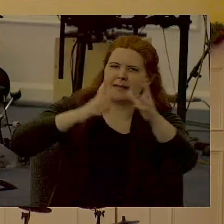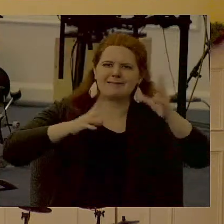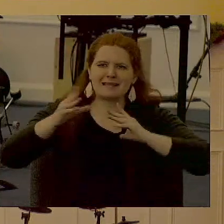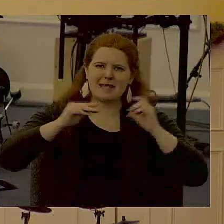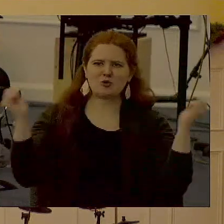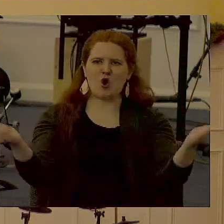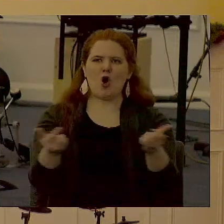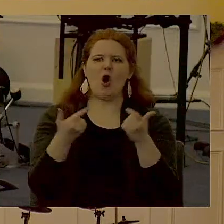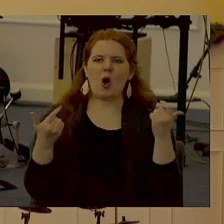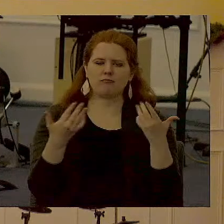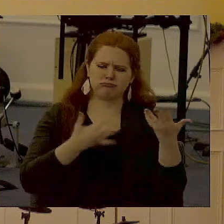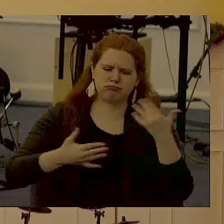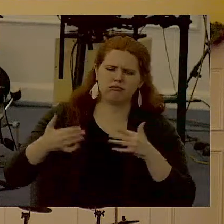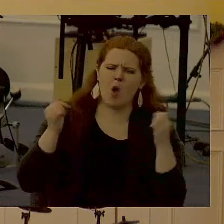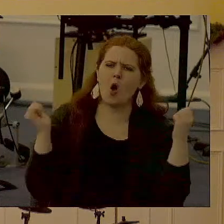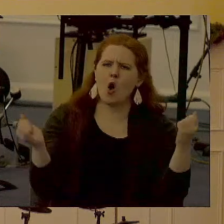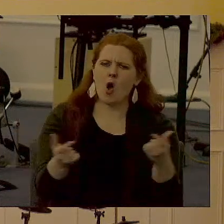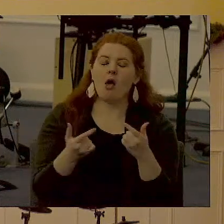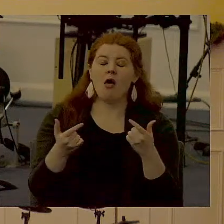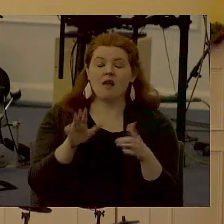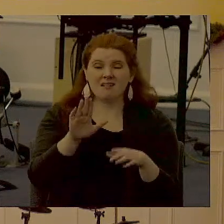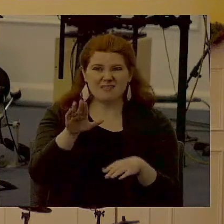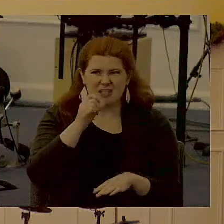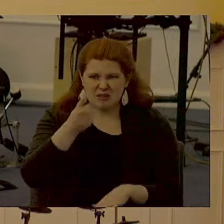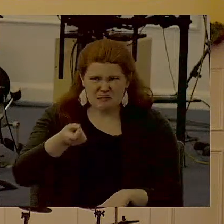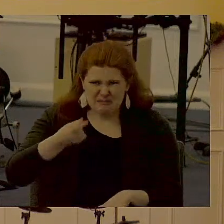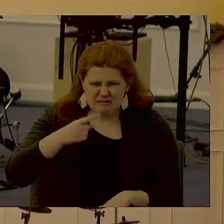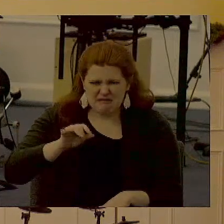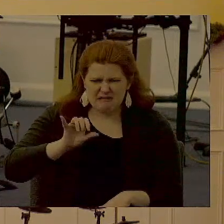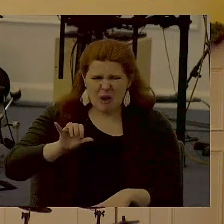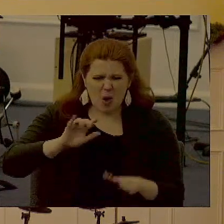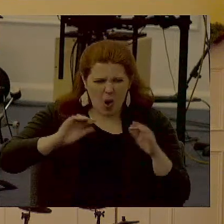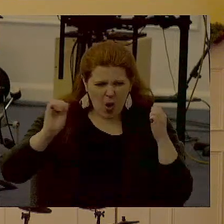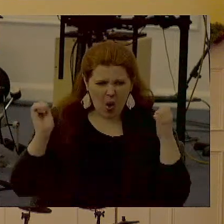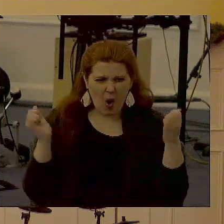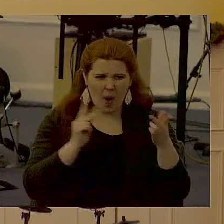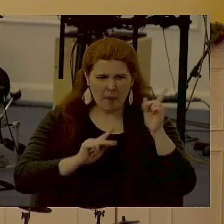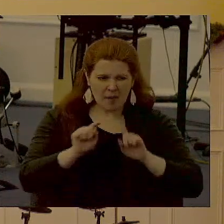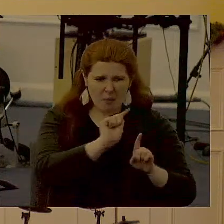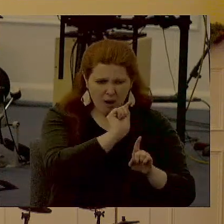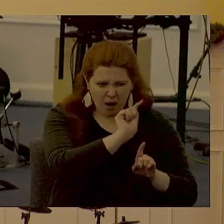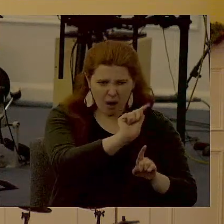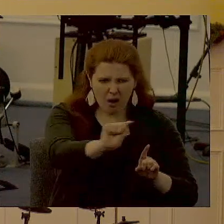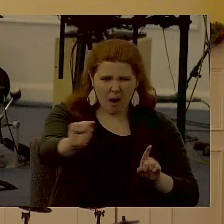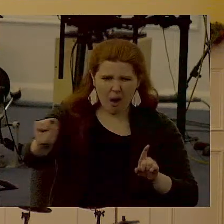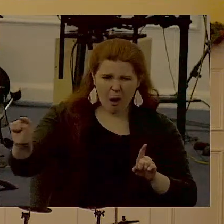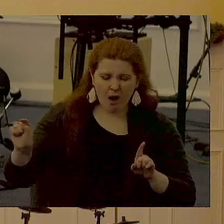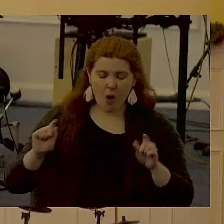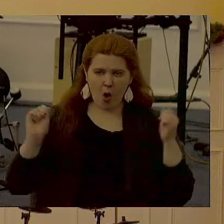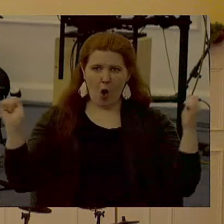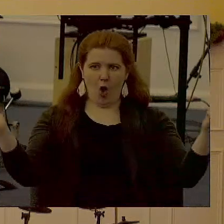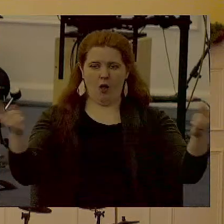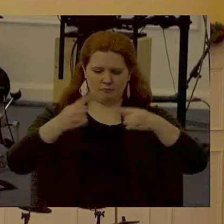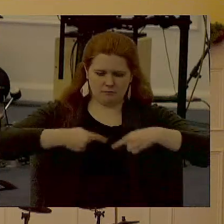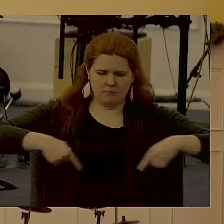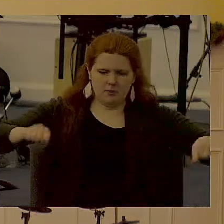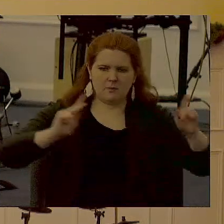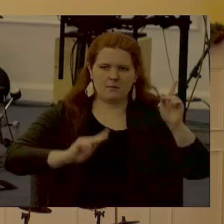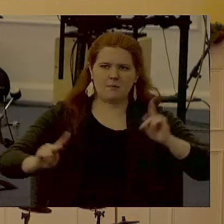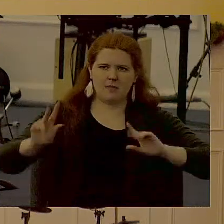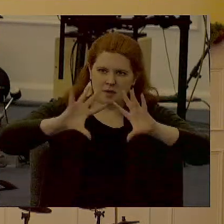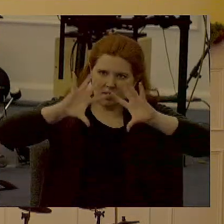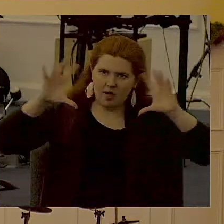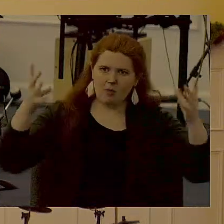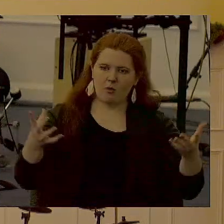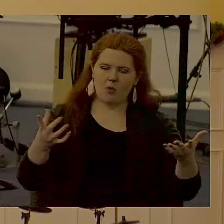And if you don't understand that all of those people, all of us as people,